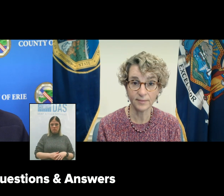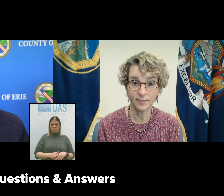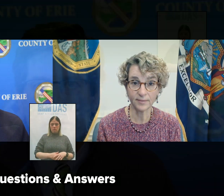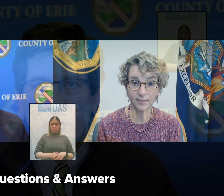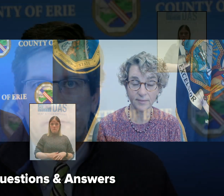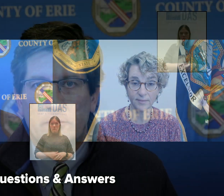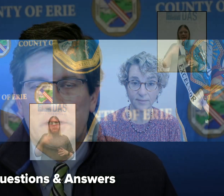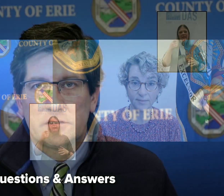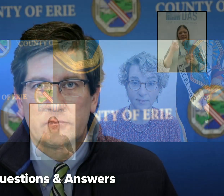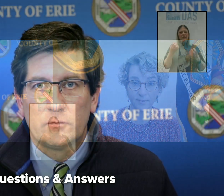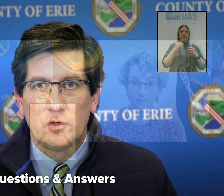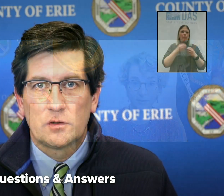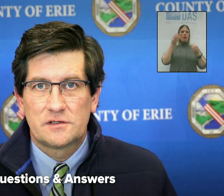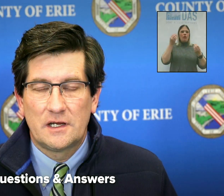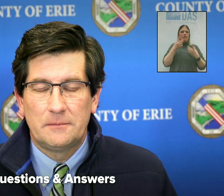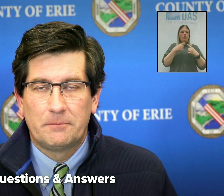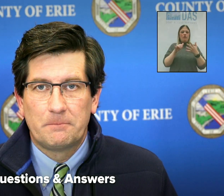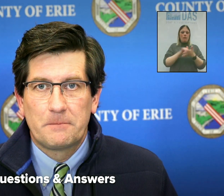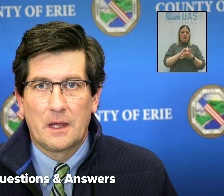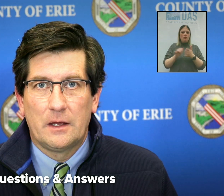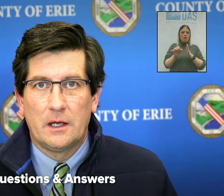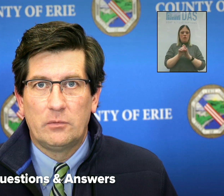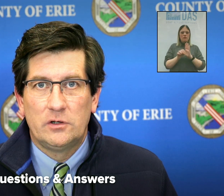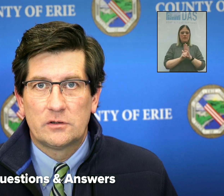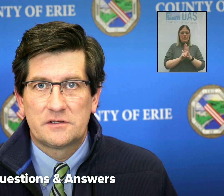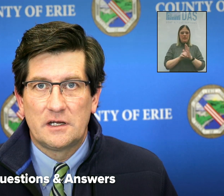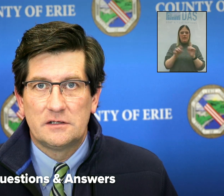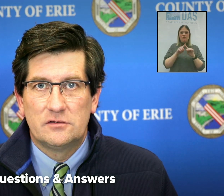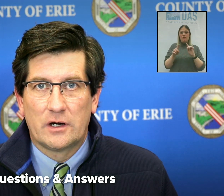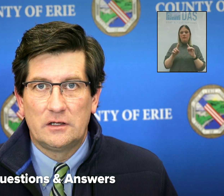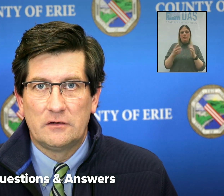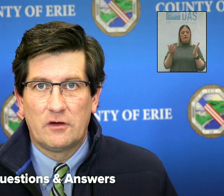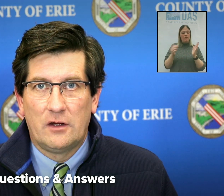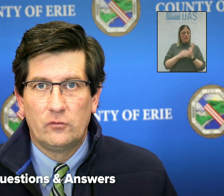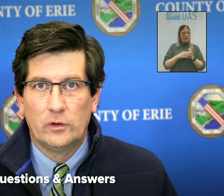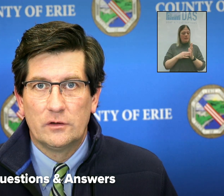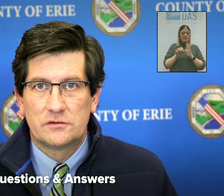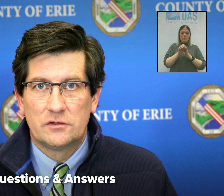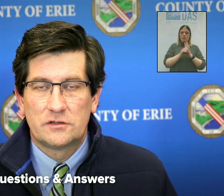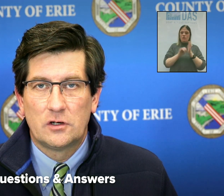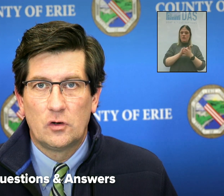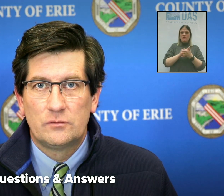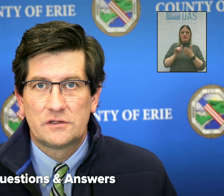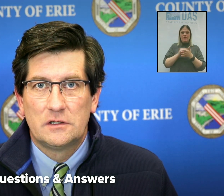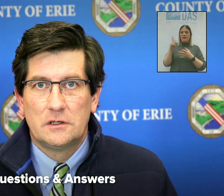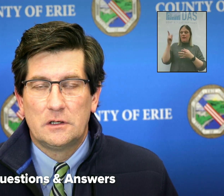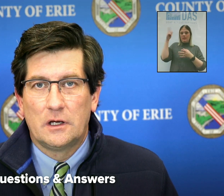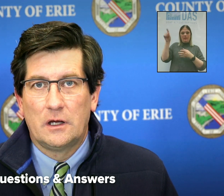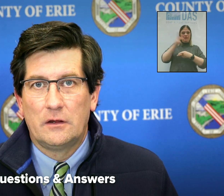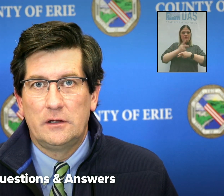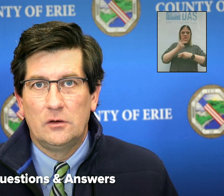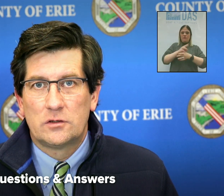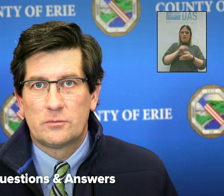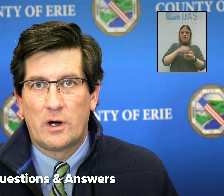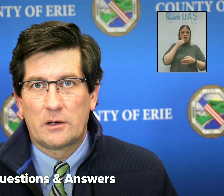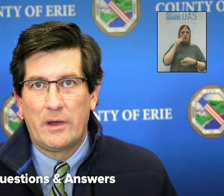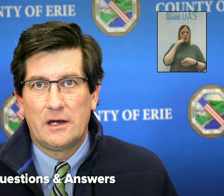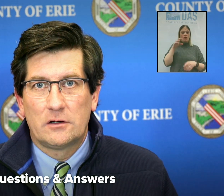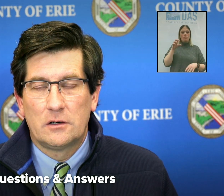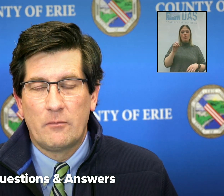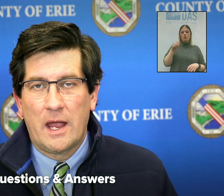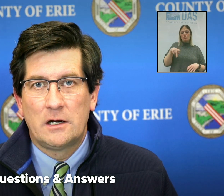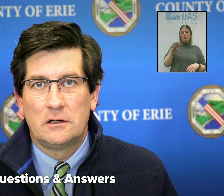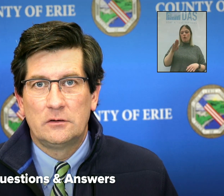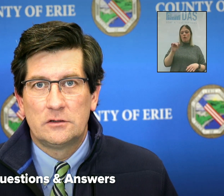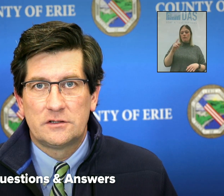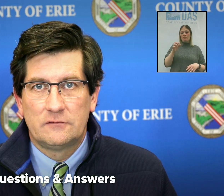We've gotten a little bit more information from New York State, but New York State is directly involved with those nursing homes. The Orchard Park